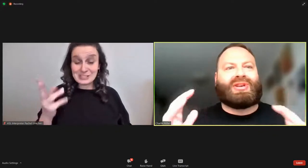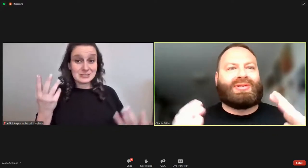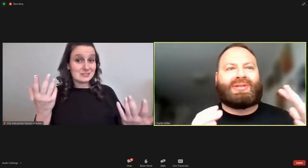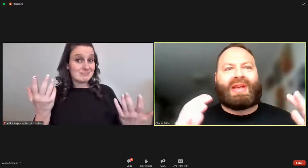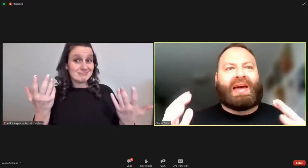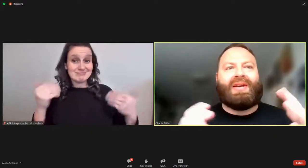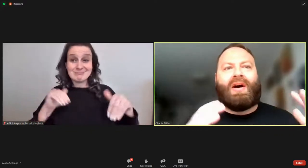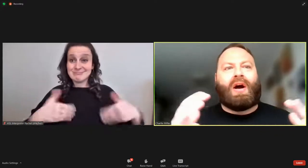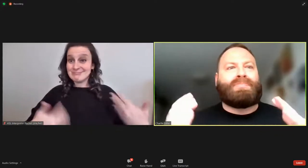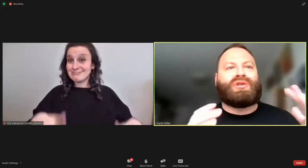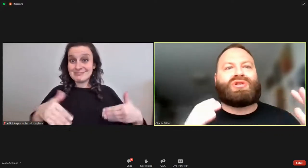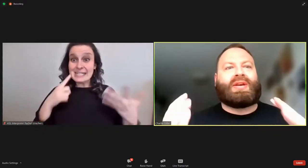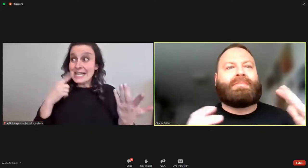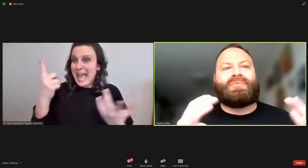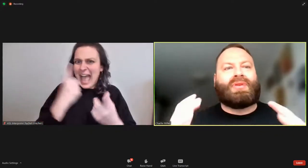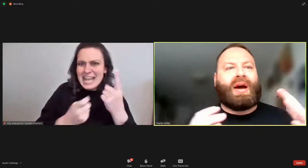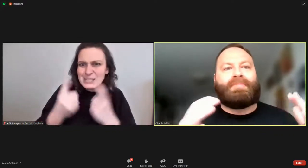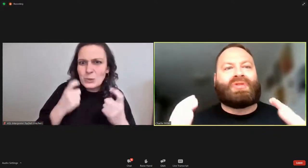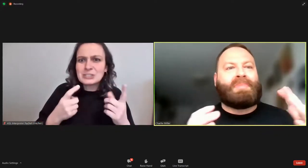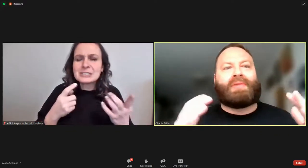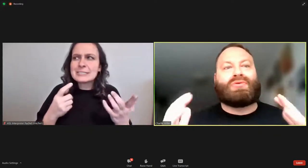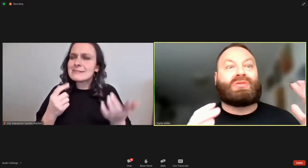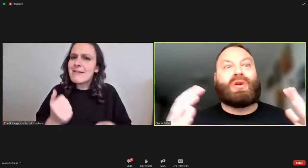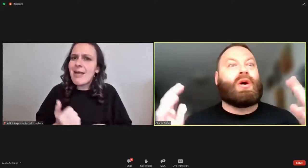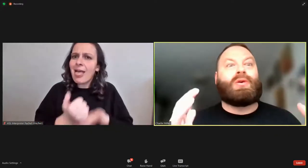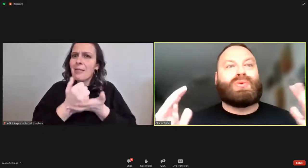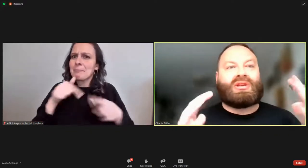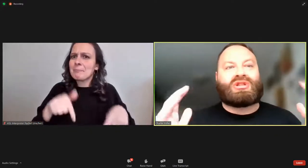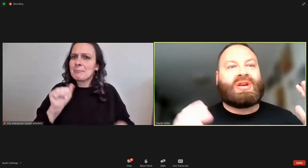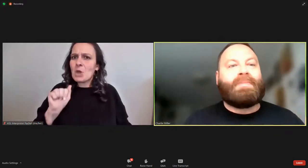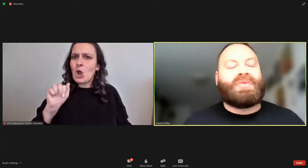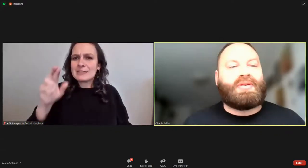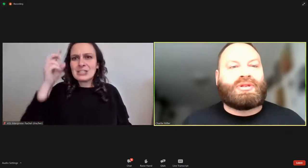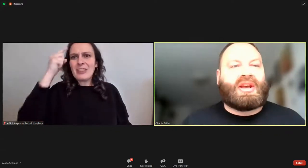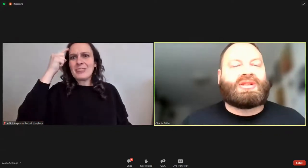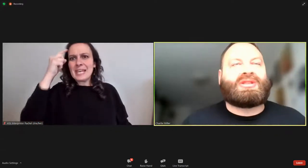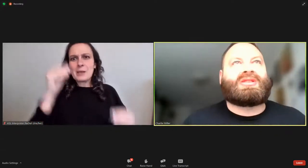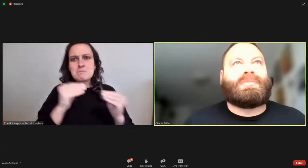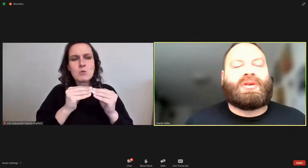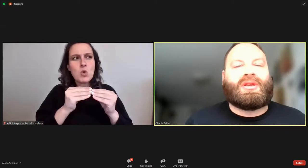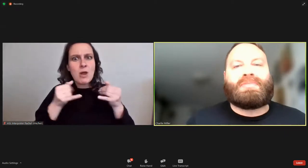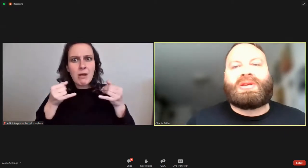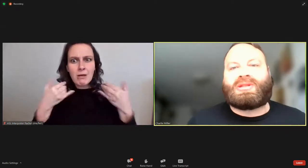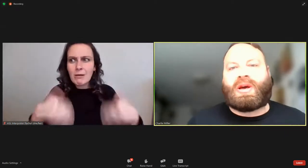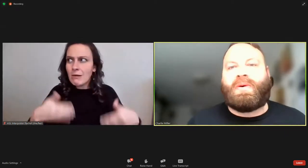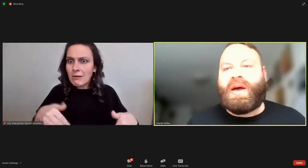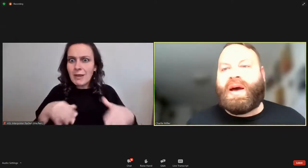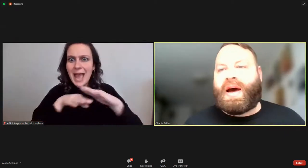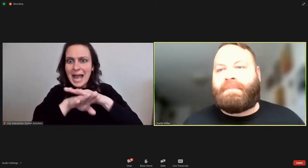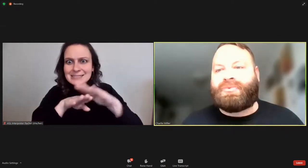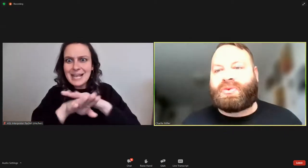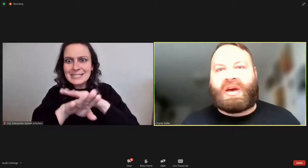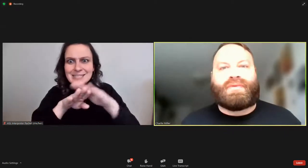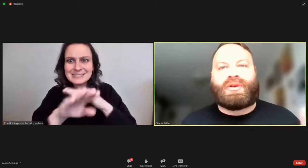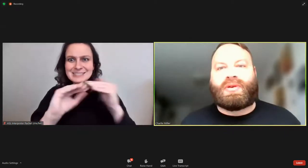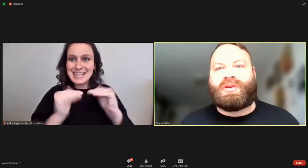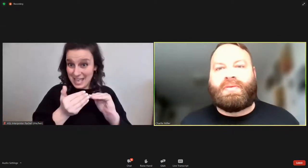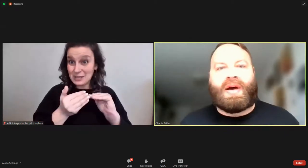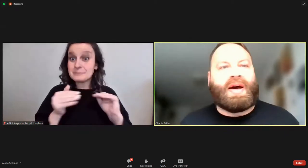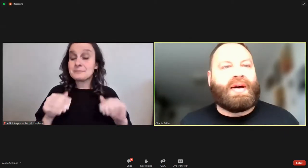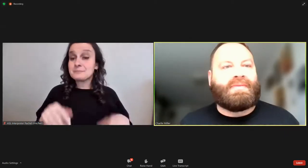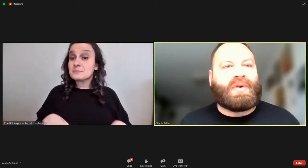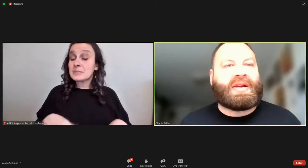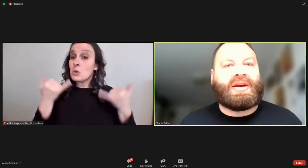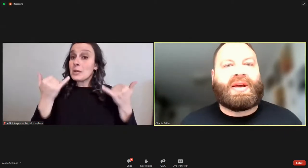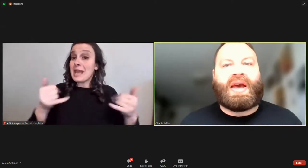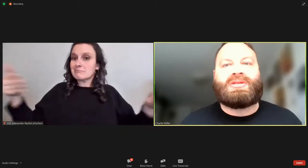asking questions that are pushing the boundaries of what Our Reach understands accessibility to be. So without further